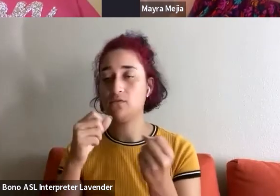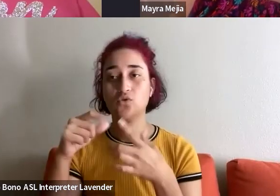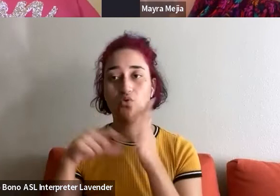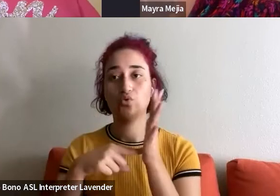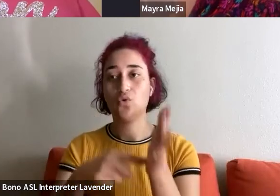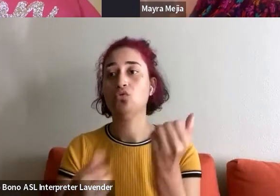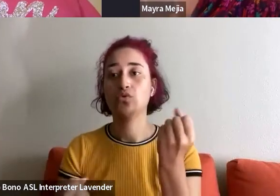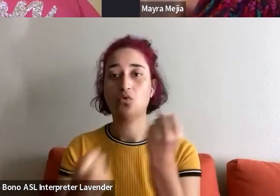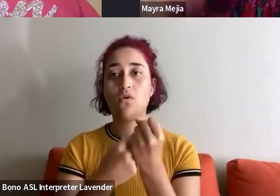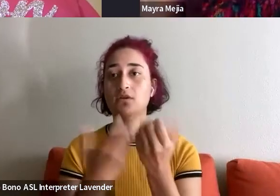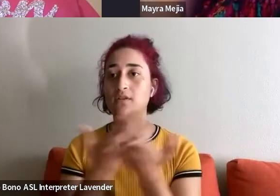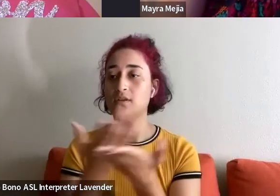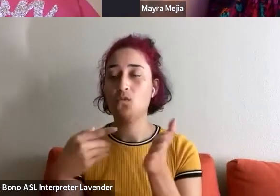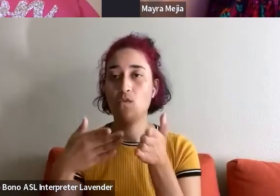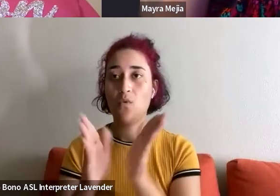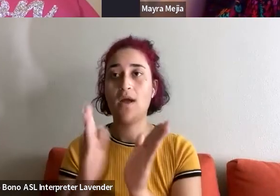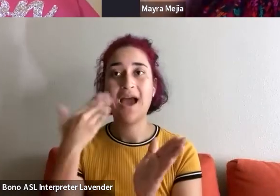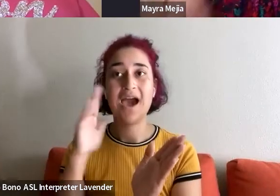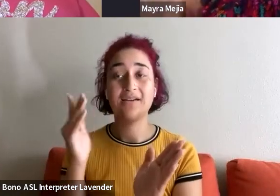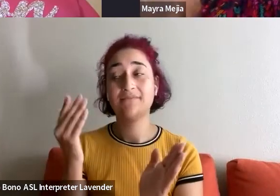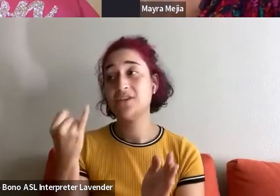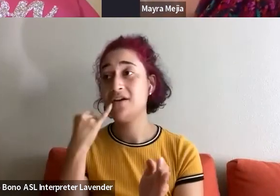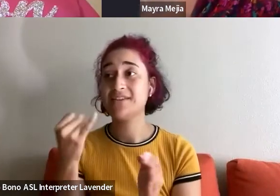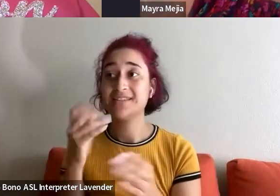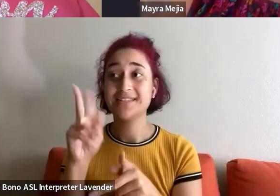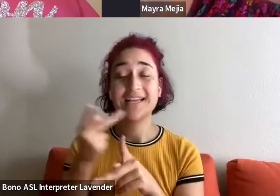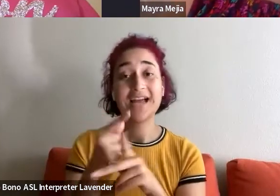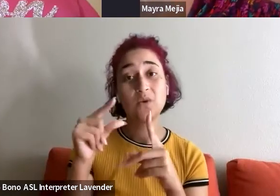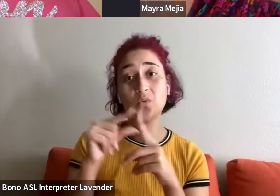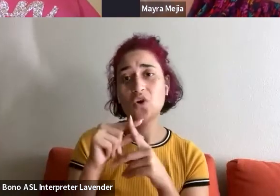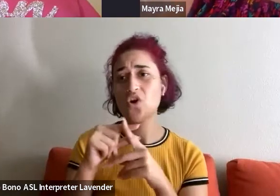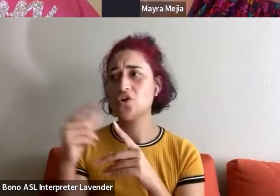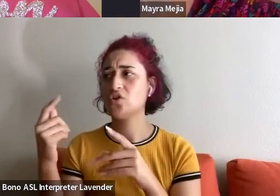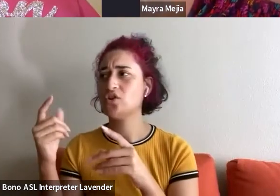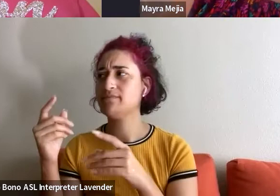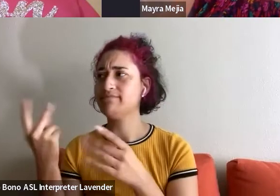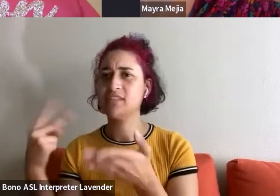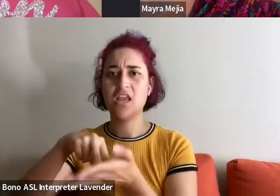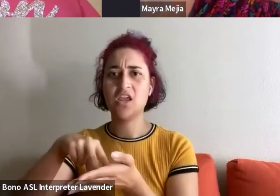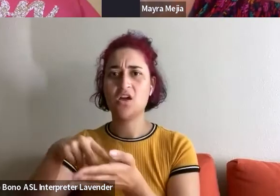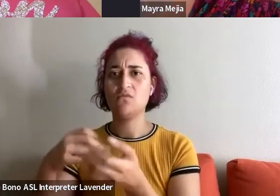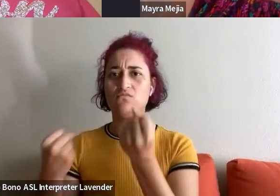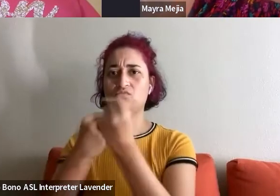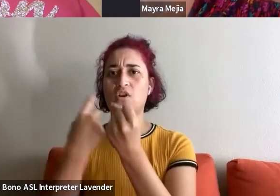way. Mm-hmm. Even if it's a kind word, even if it's standing up for someone, so definitely.